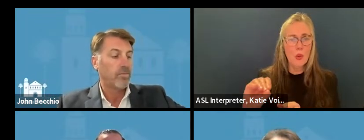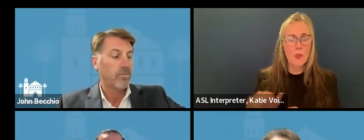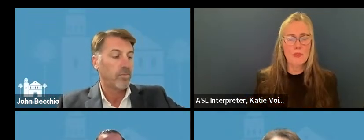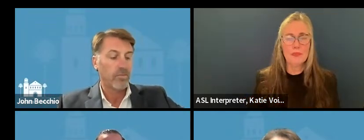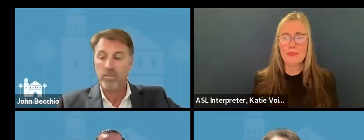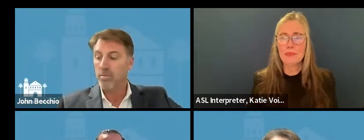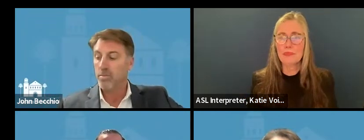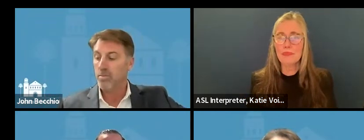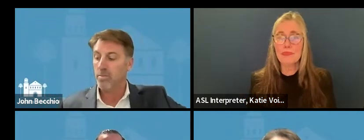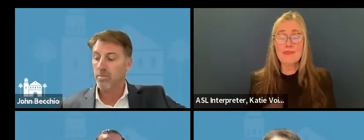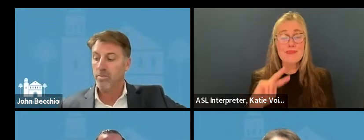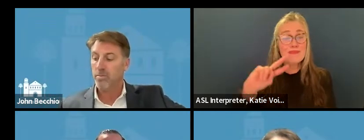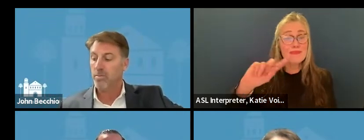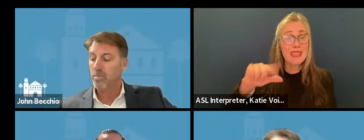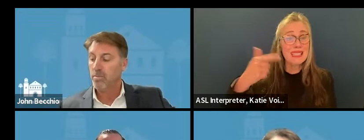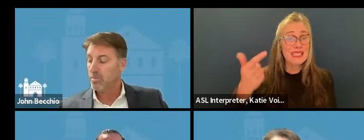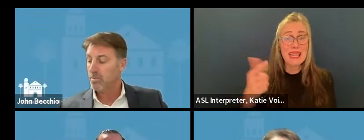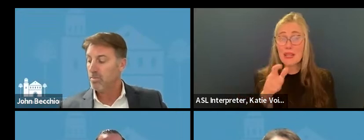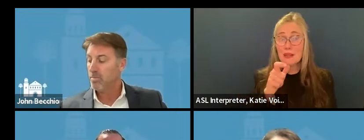Do I have a second?